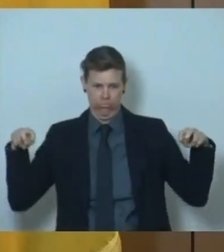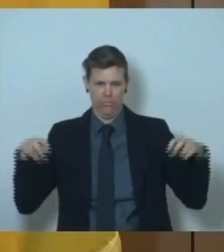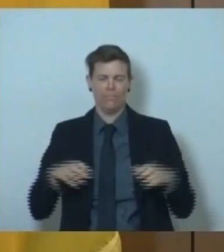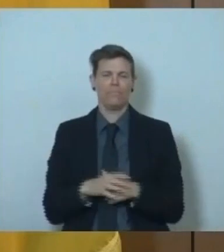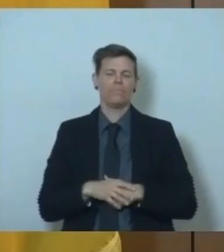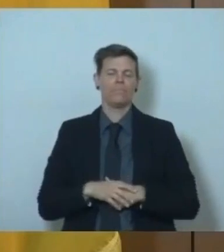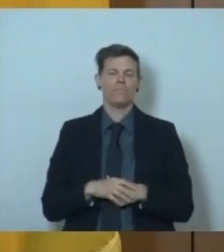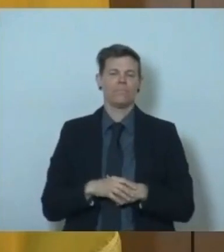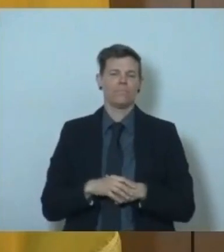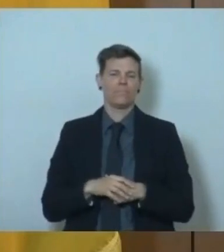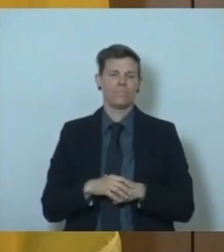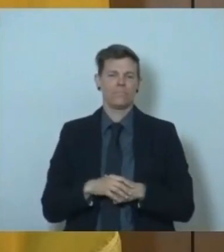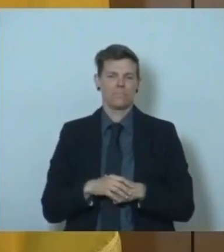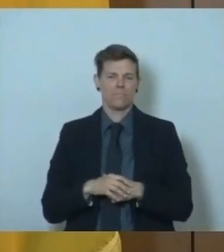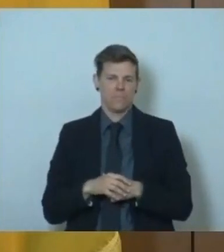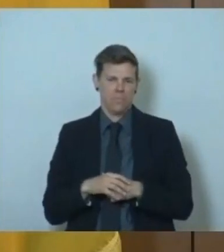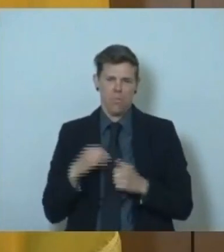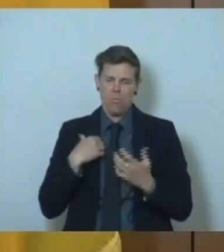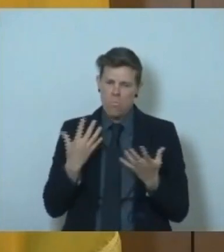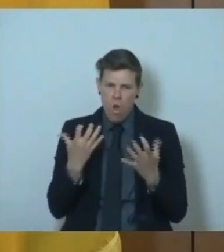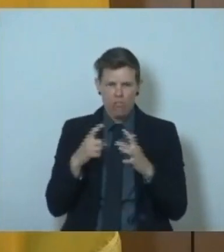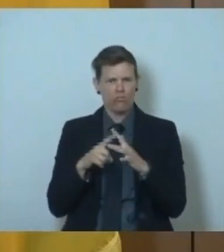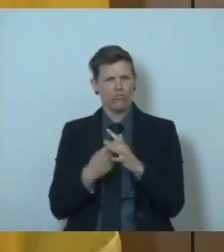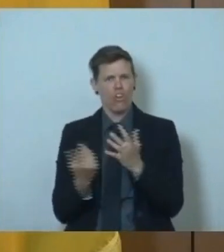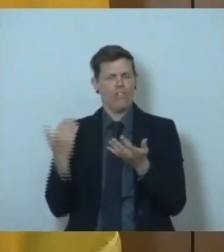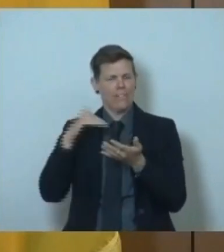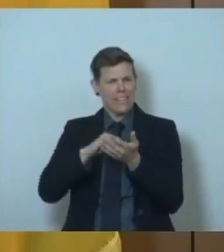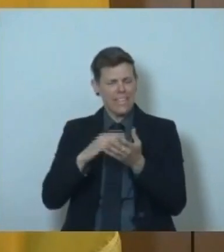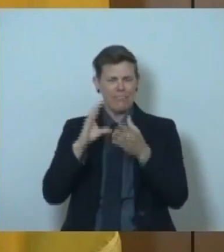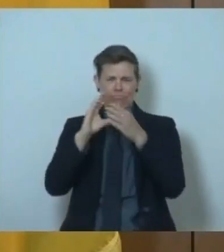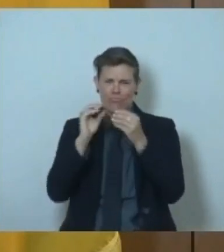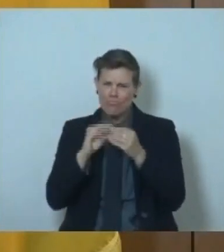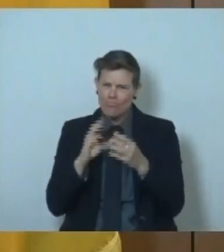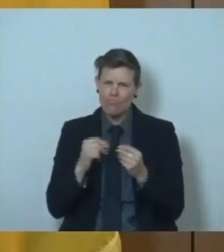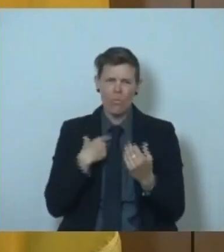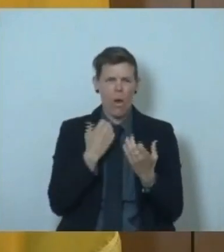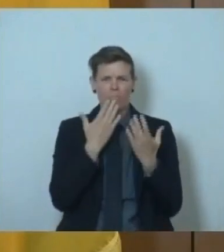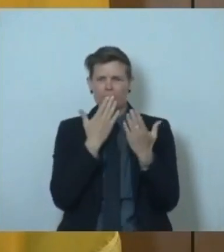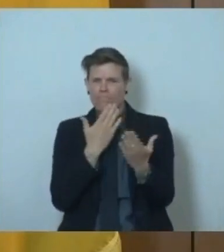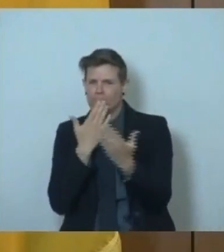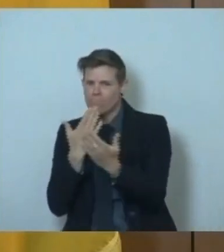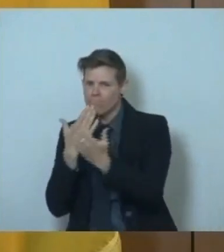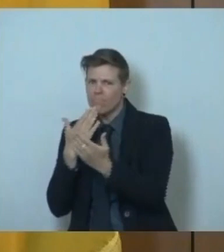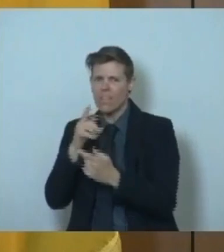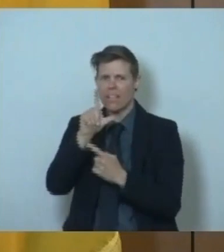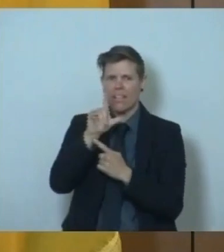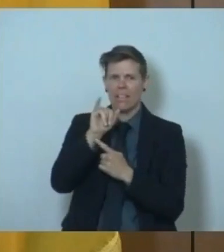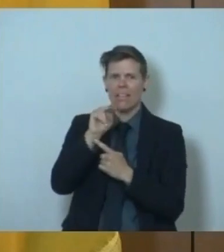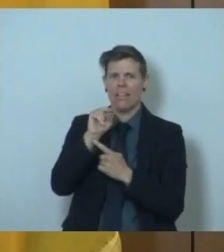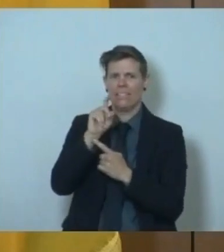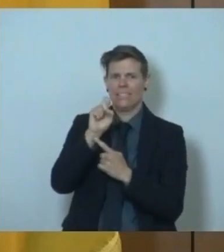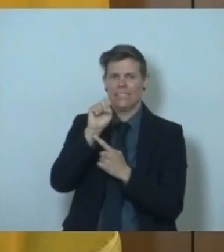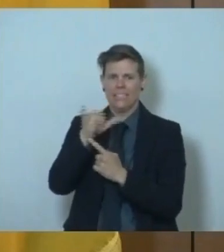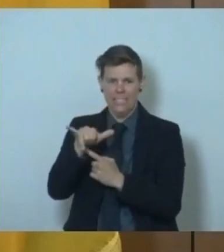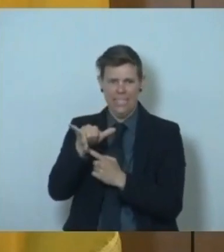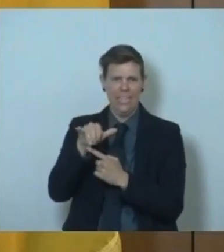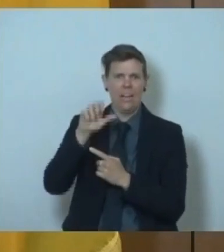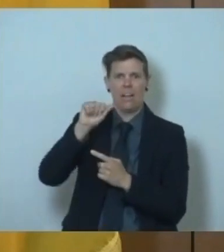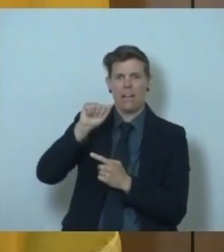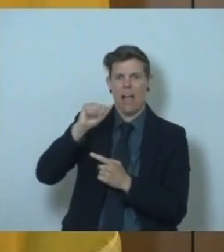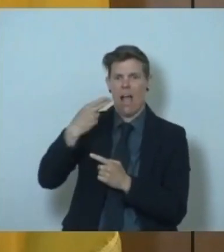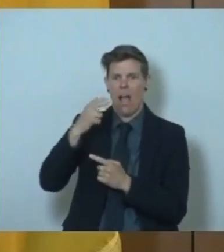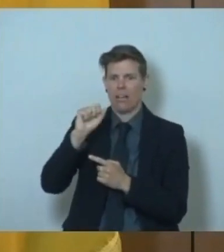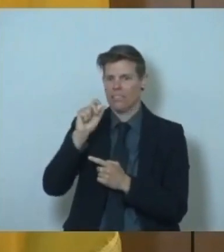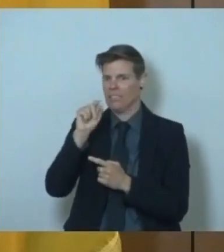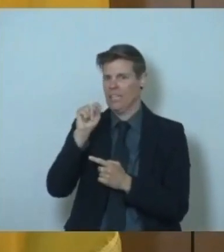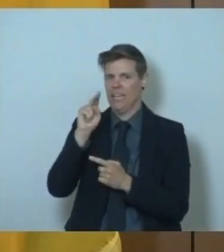by recognizing and thanking Lindsay Hinzia from Acoma Pueblo, who's also a nurse at UNMH.